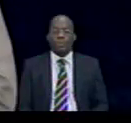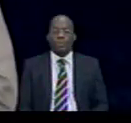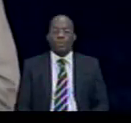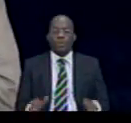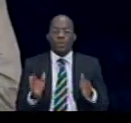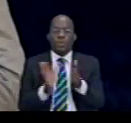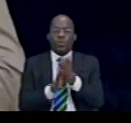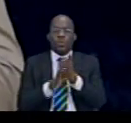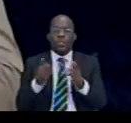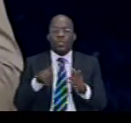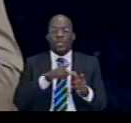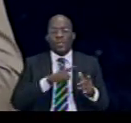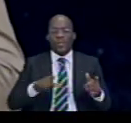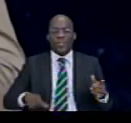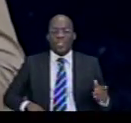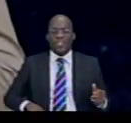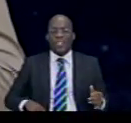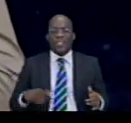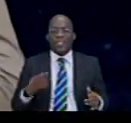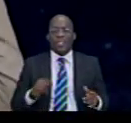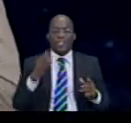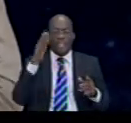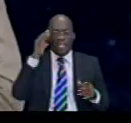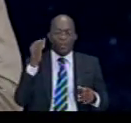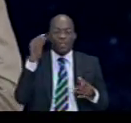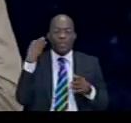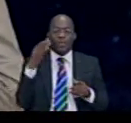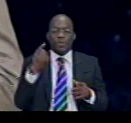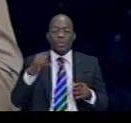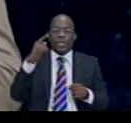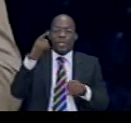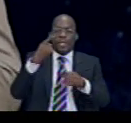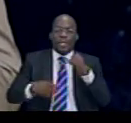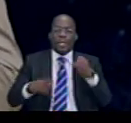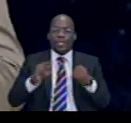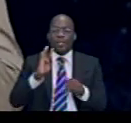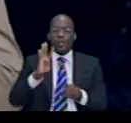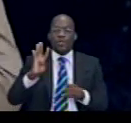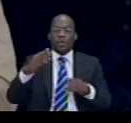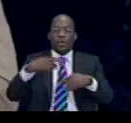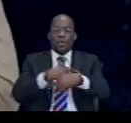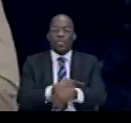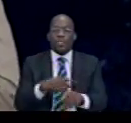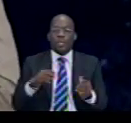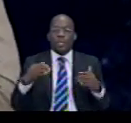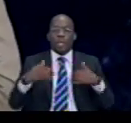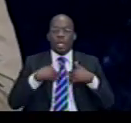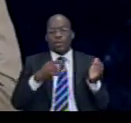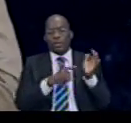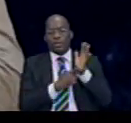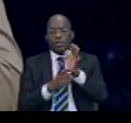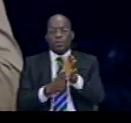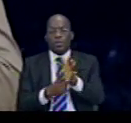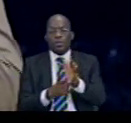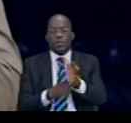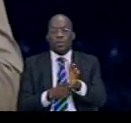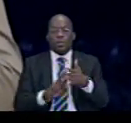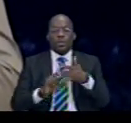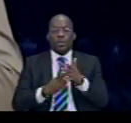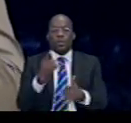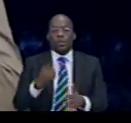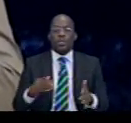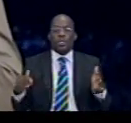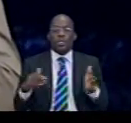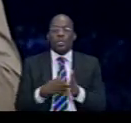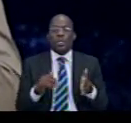the Lord. The experiences of the last 4 days has proven once again that Christ